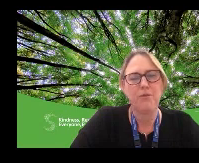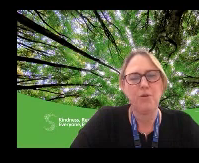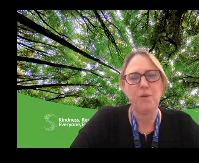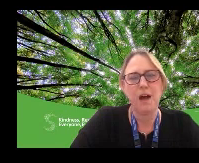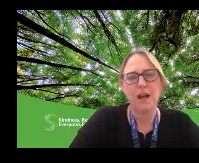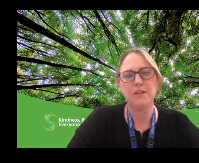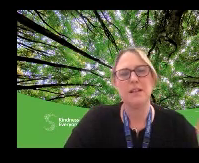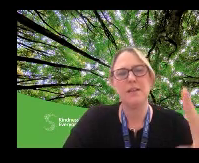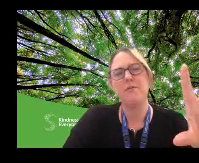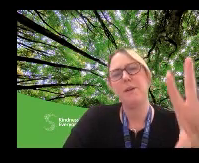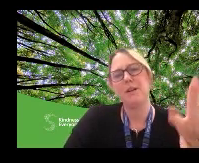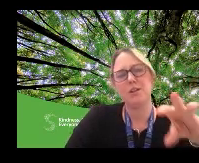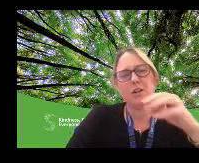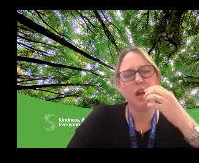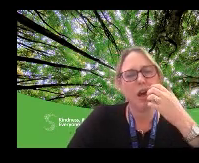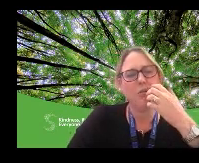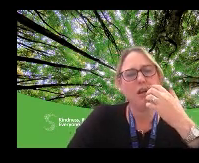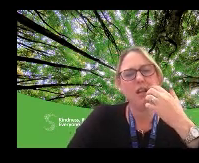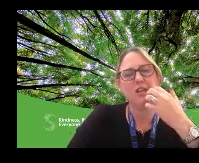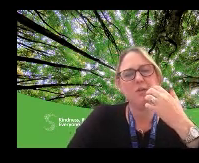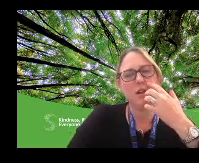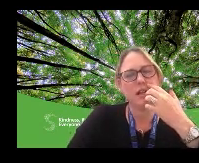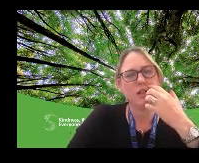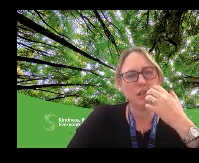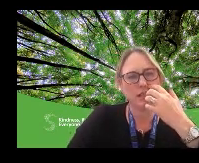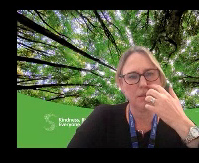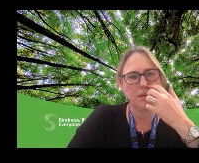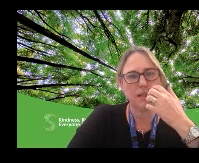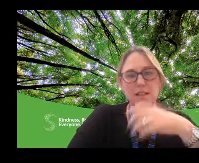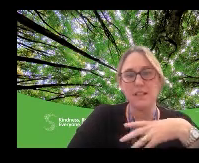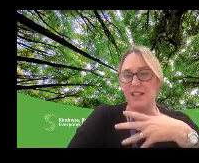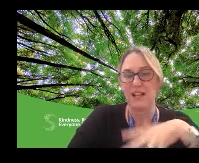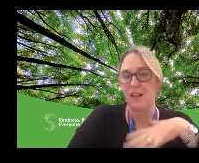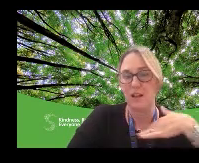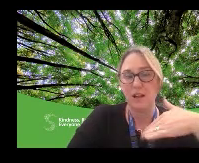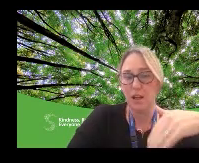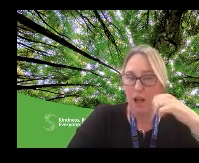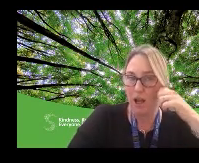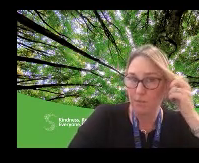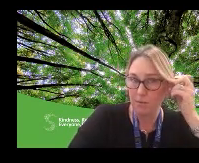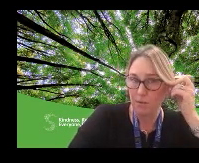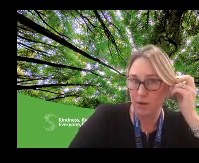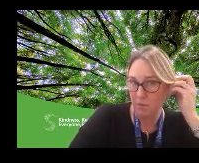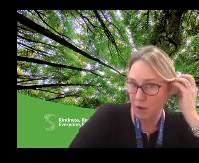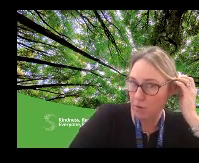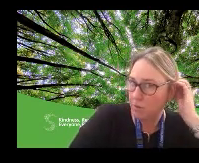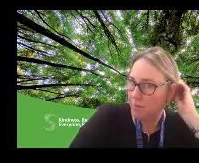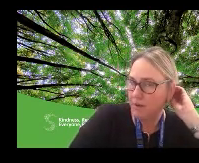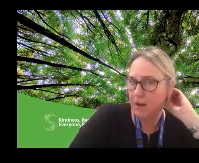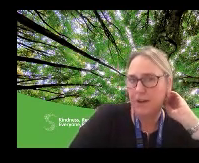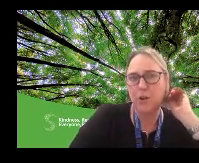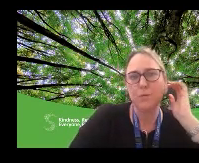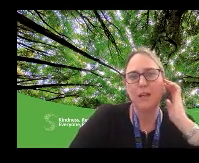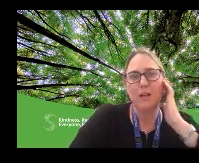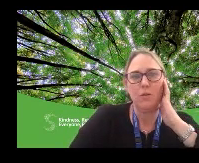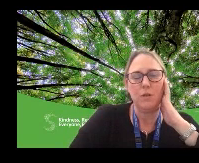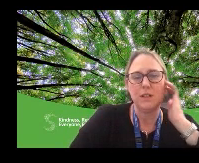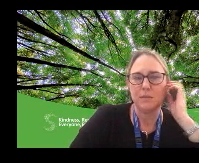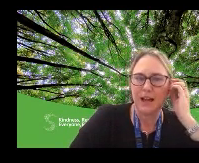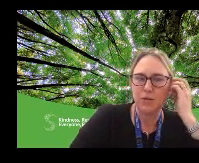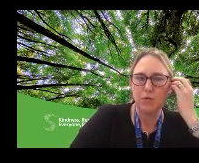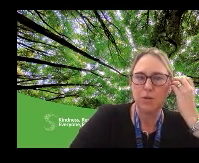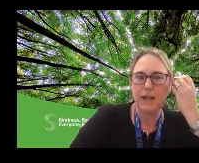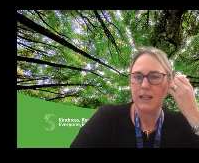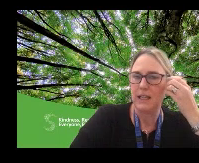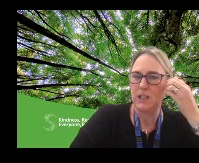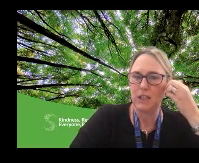that from the form, and the information in this first section has updated to say that that we're not, it could be